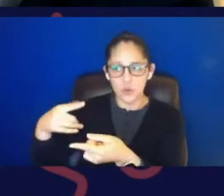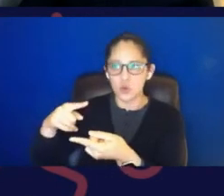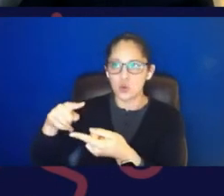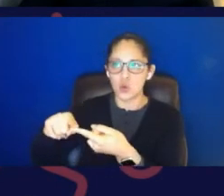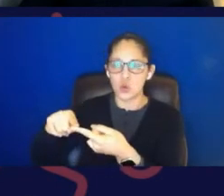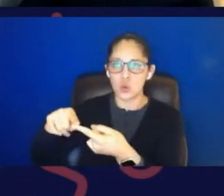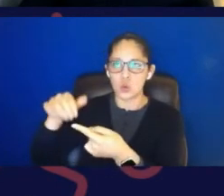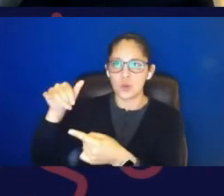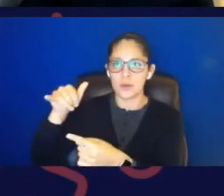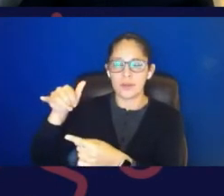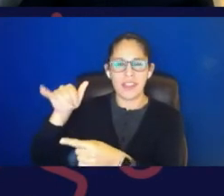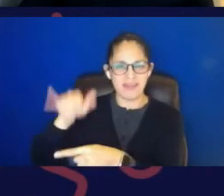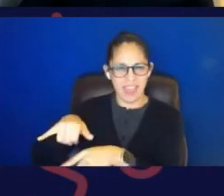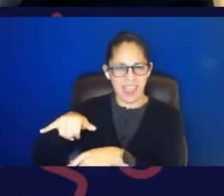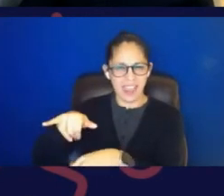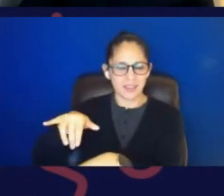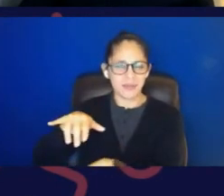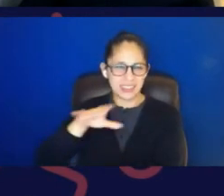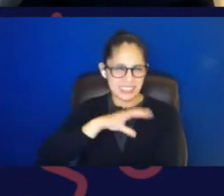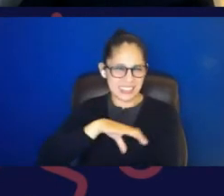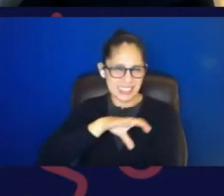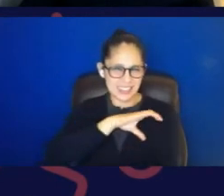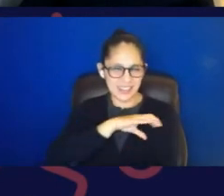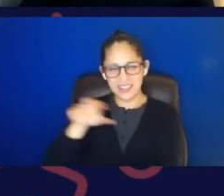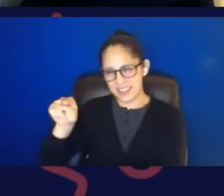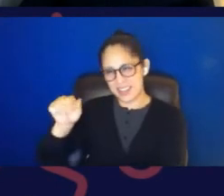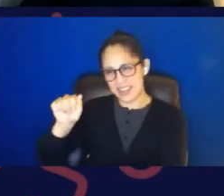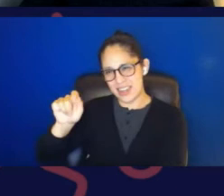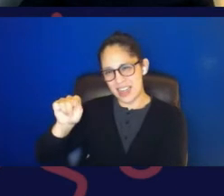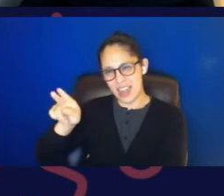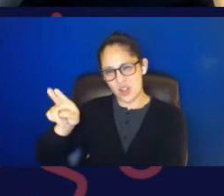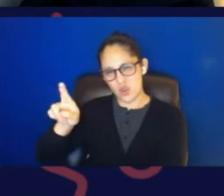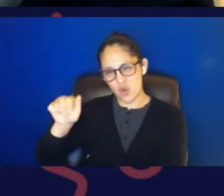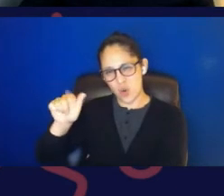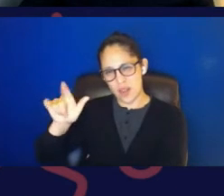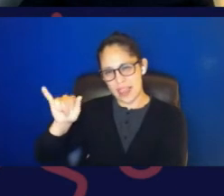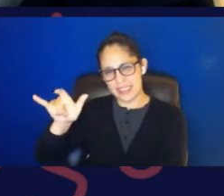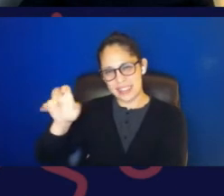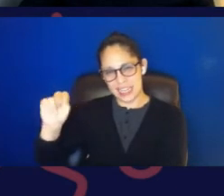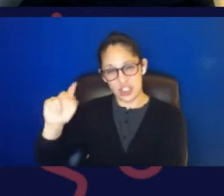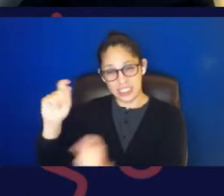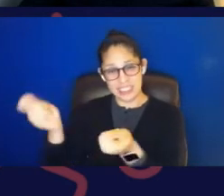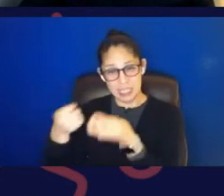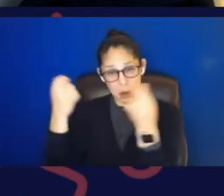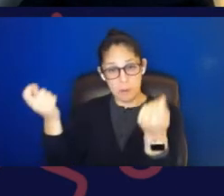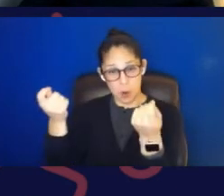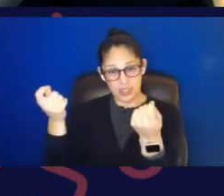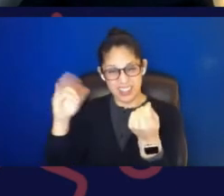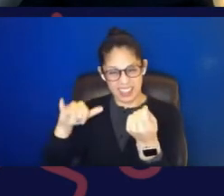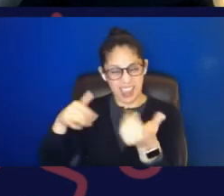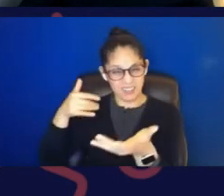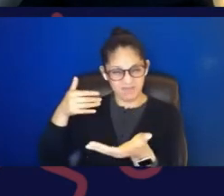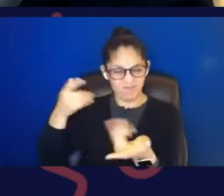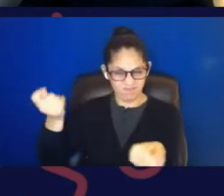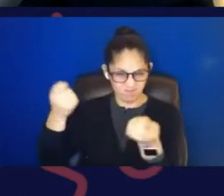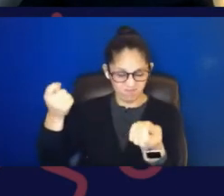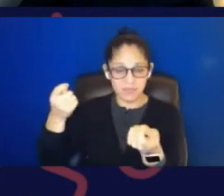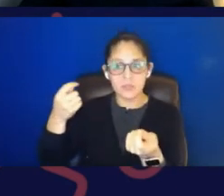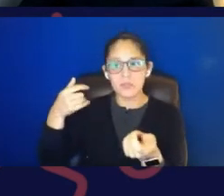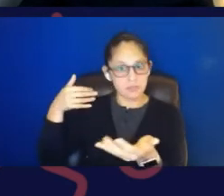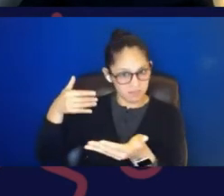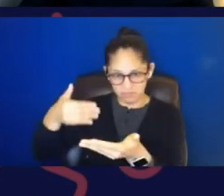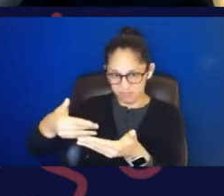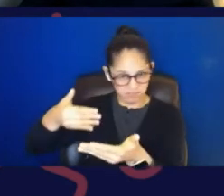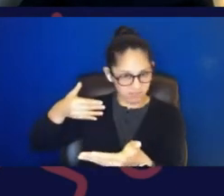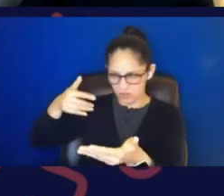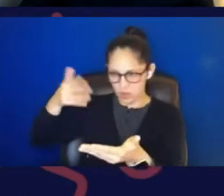the naturalization ceremony. And one of the things that we sort of, you know, came to,